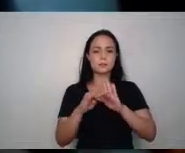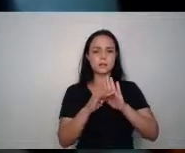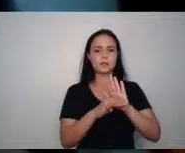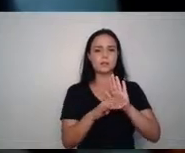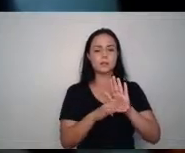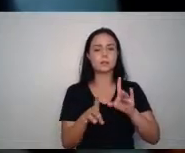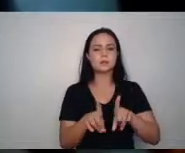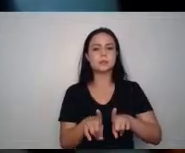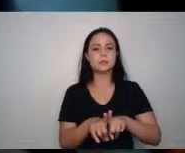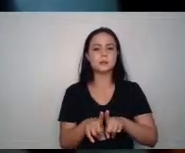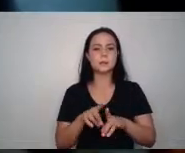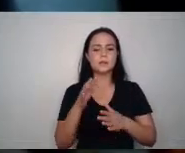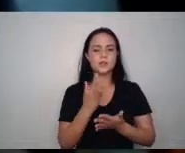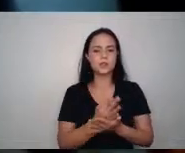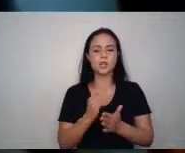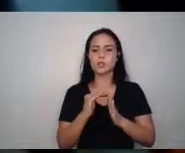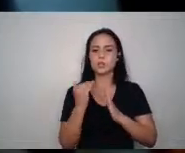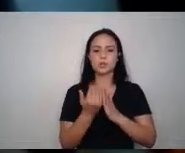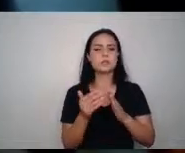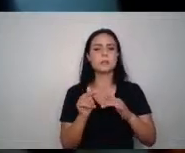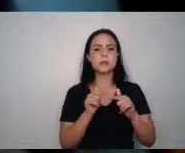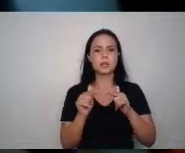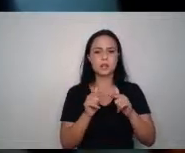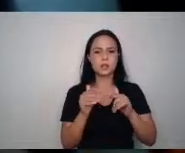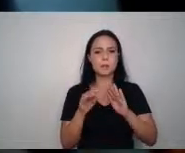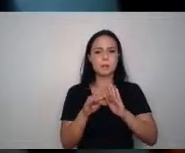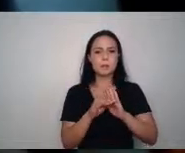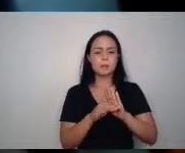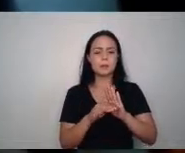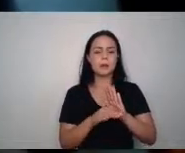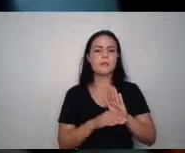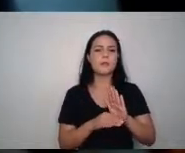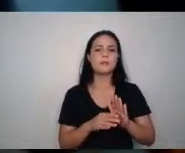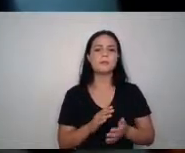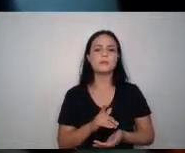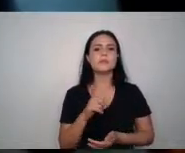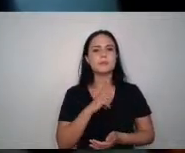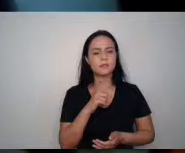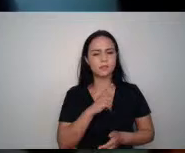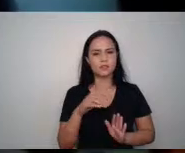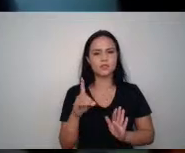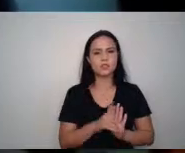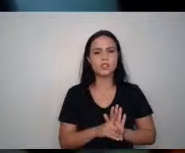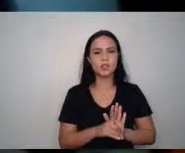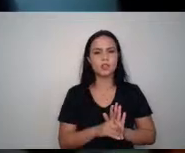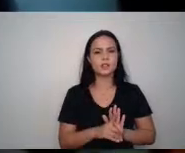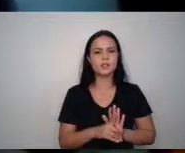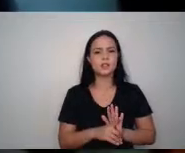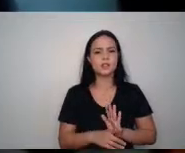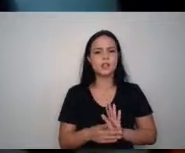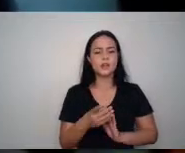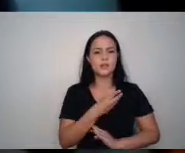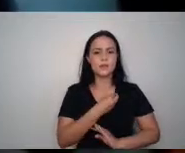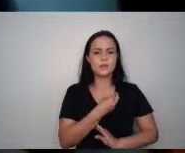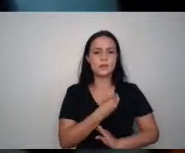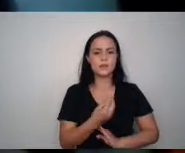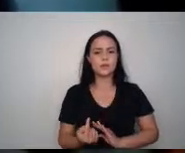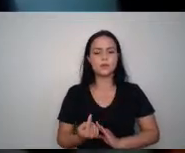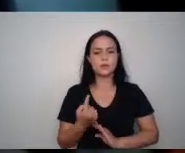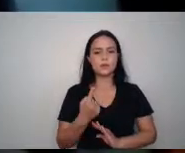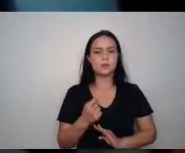for workers in the platforms, it basically all of the workers of digital platforms have the right to